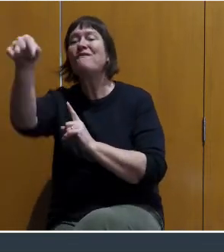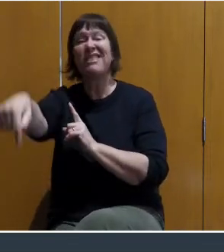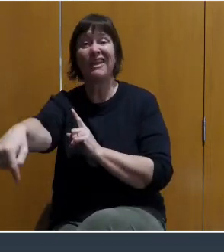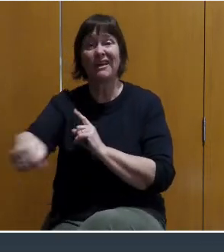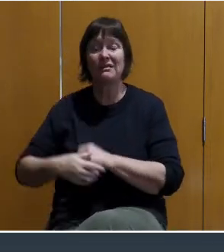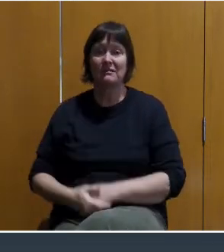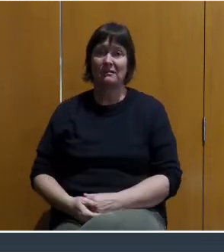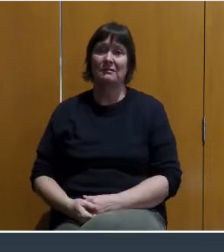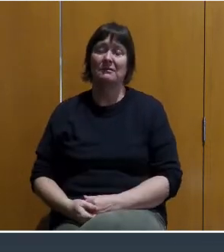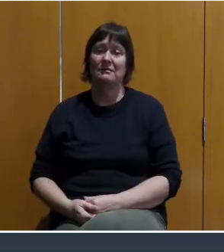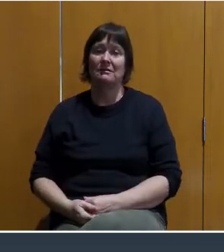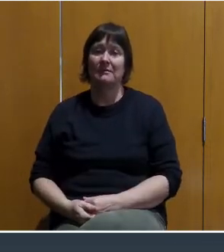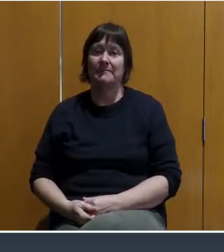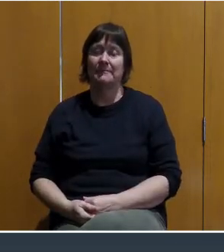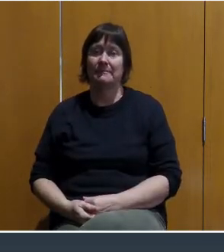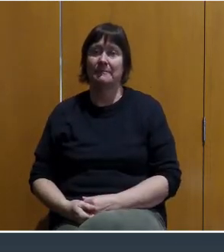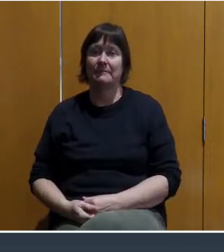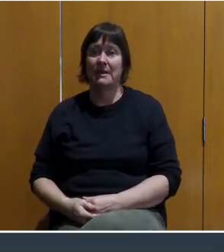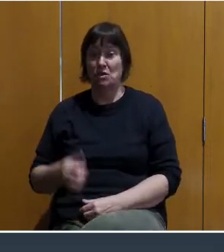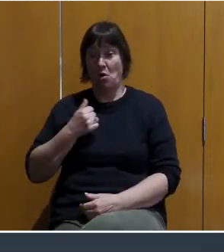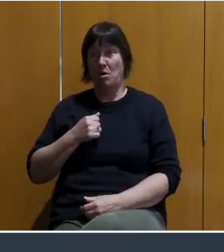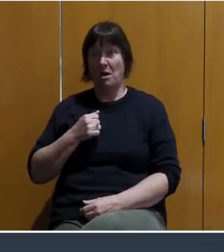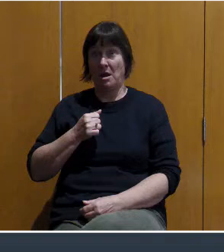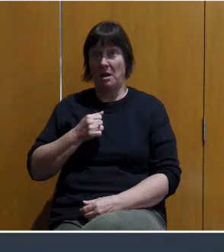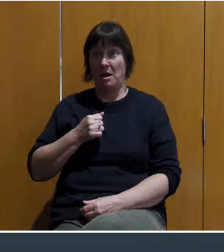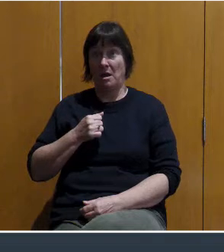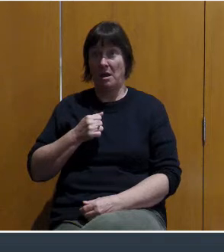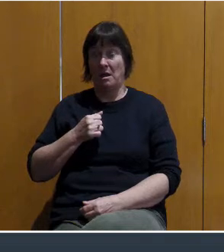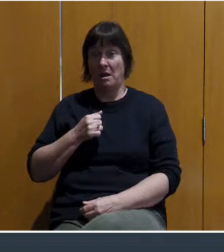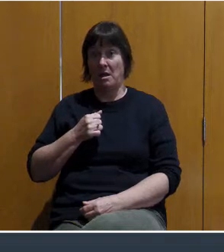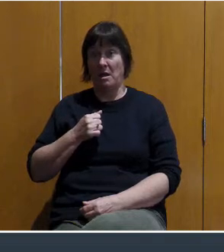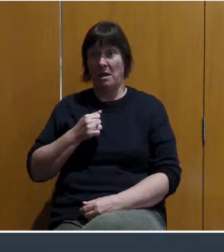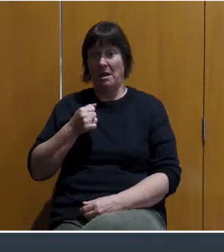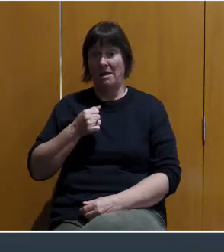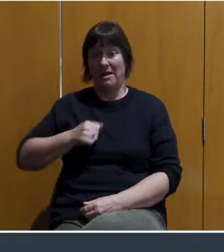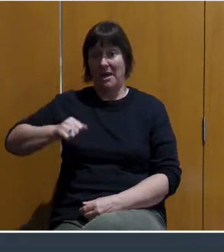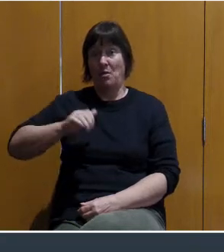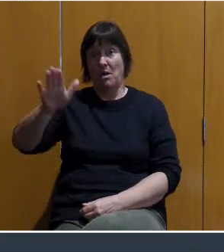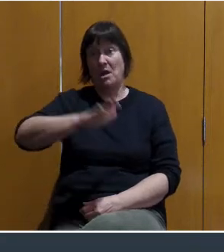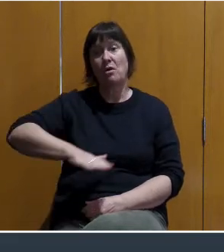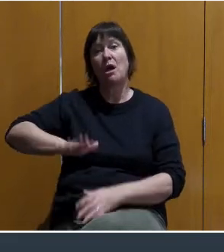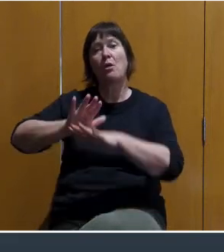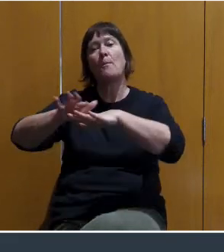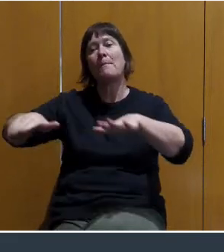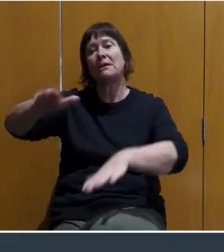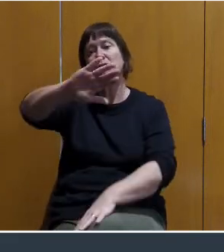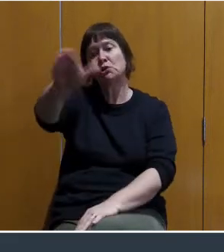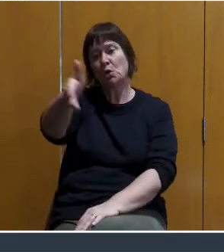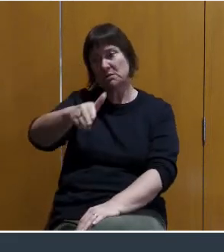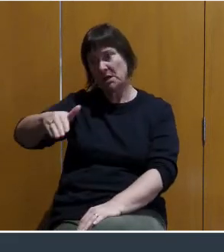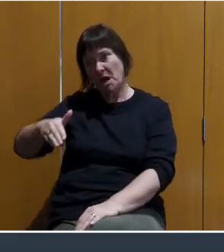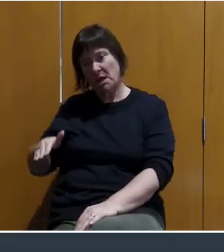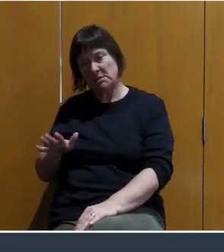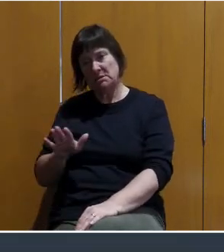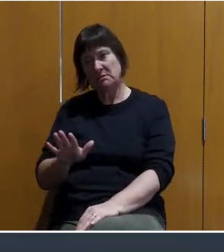does the fenced or indicated area on our coastline cover sufficient area for us to at least have some confidence around continuing to work in that